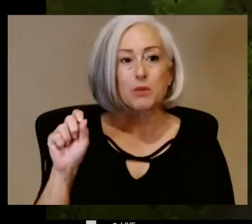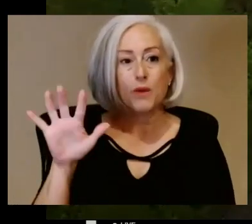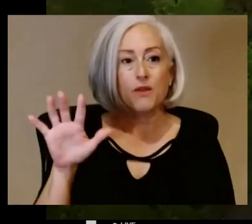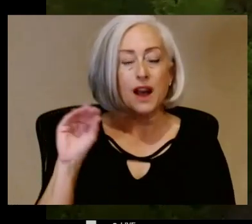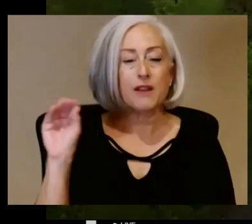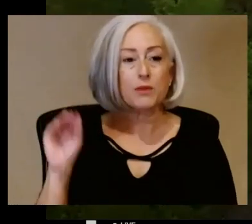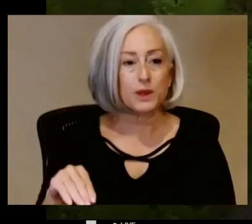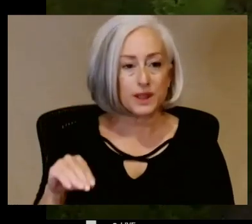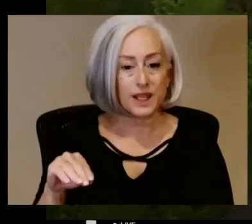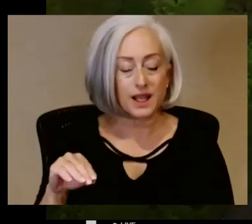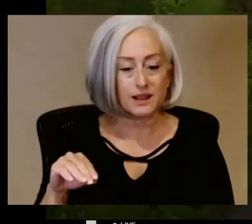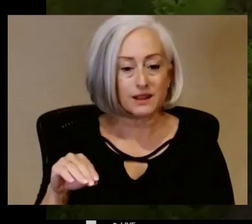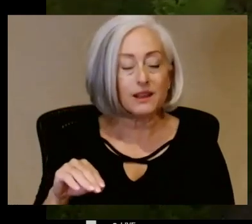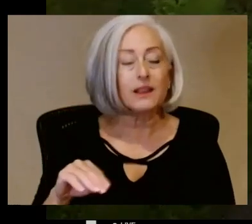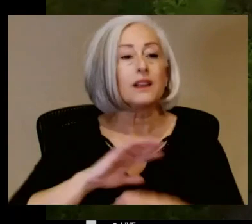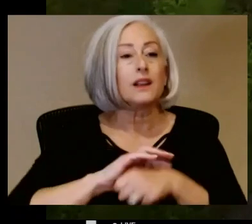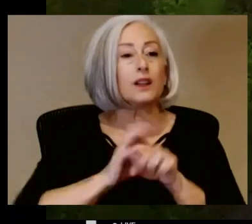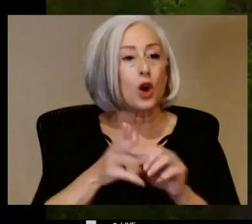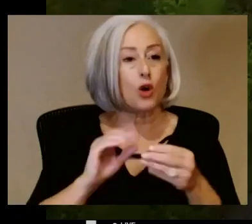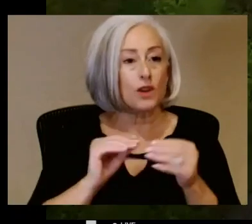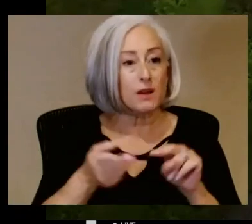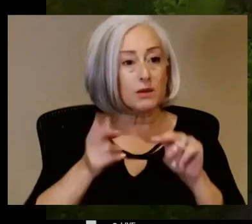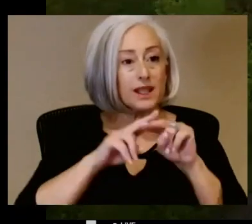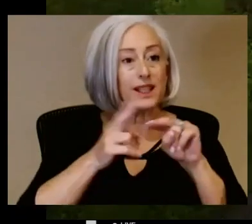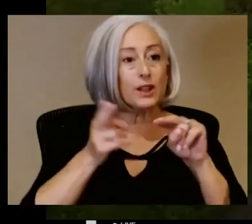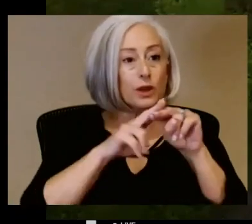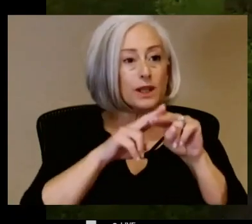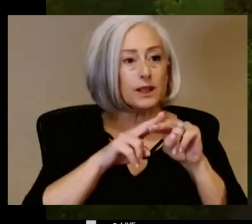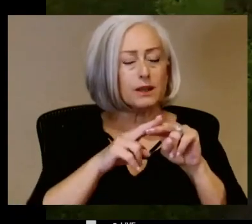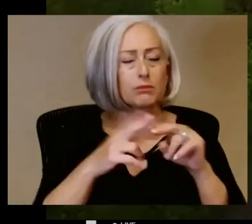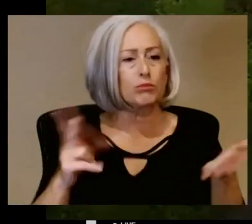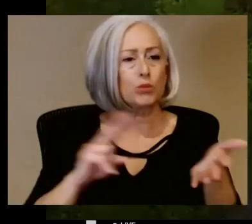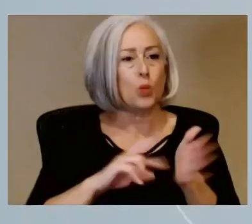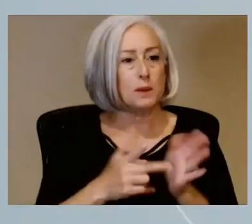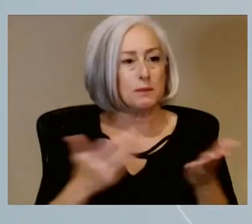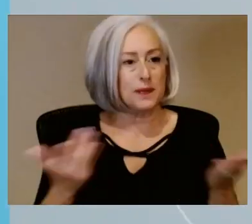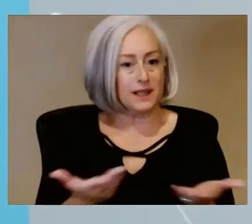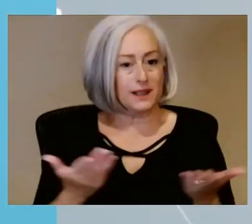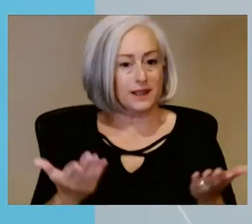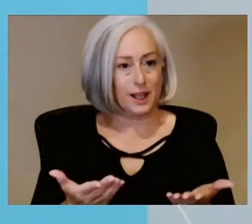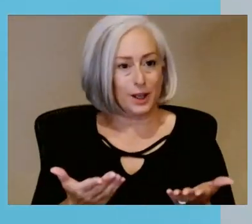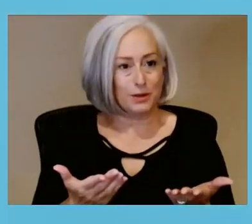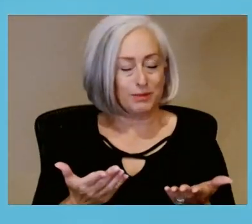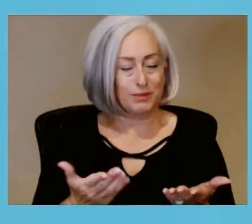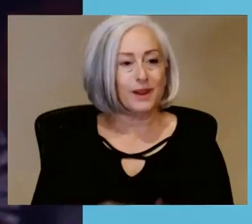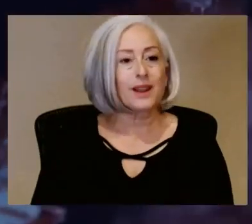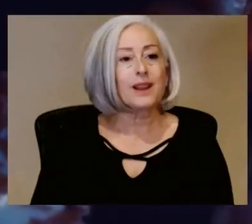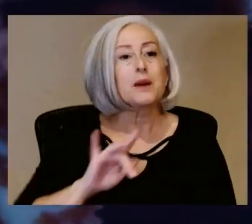COVID numbers and what it means for us. The morning medical update starts right now.